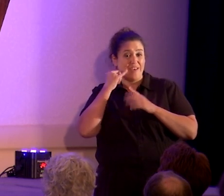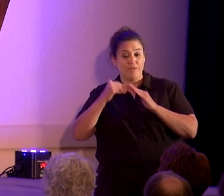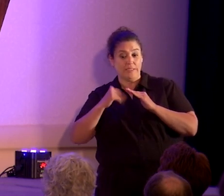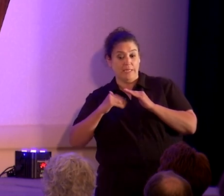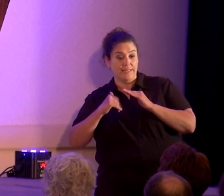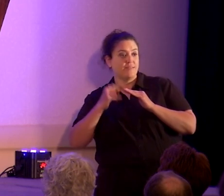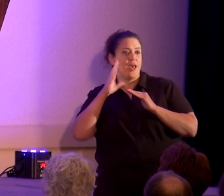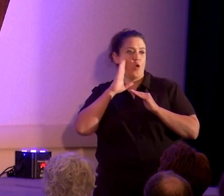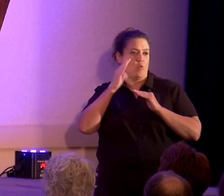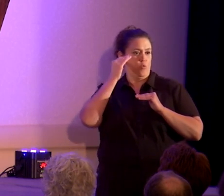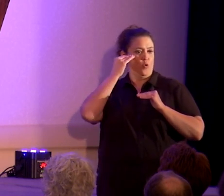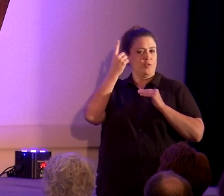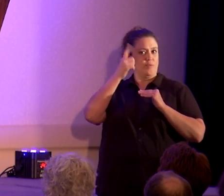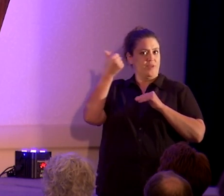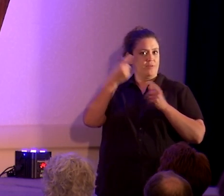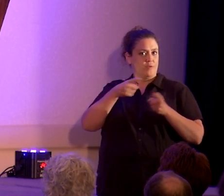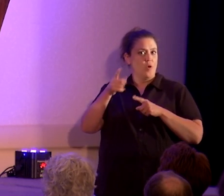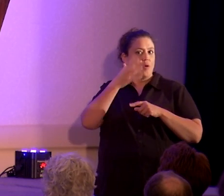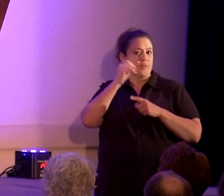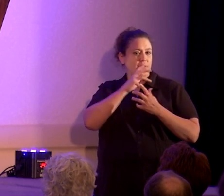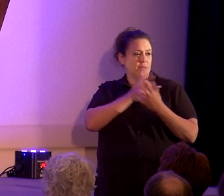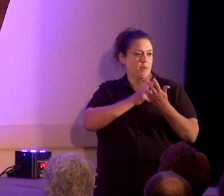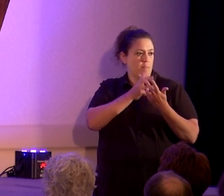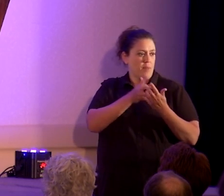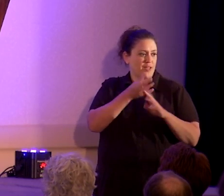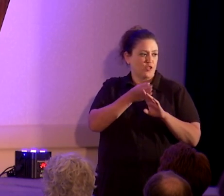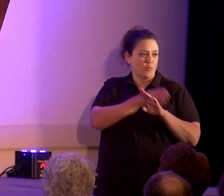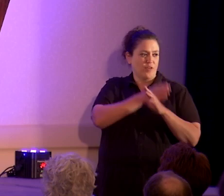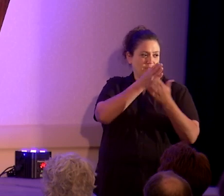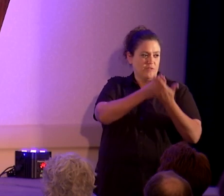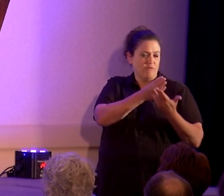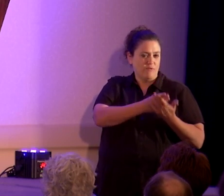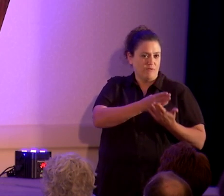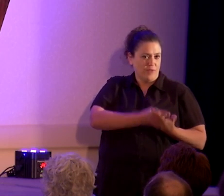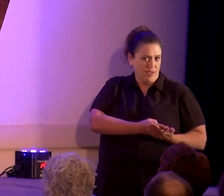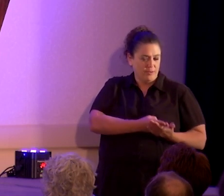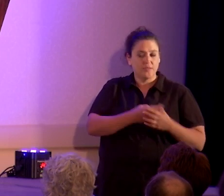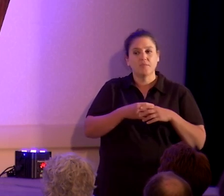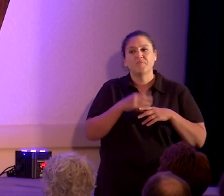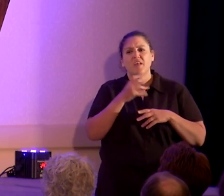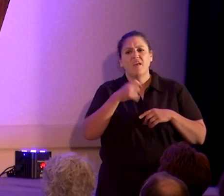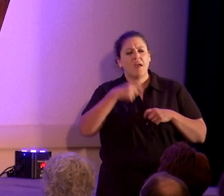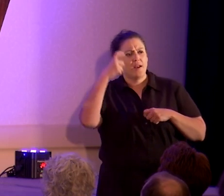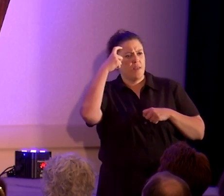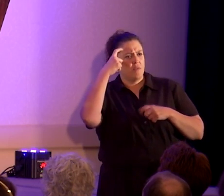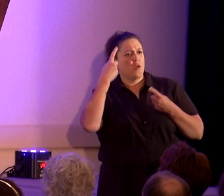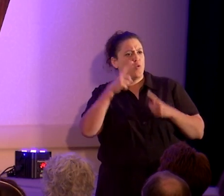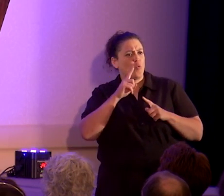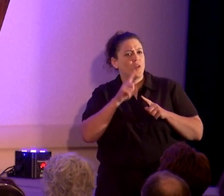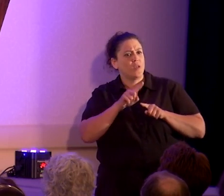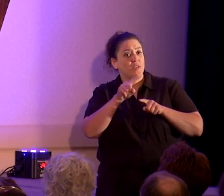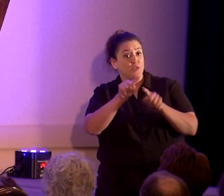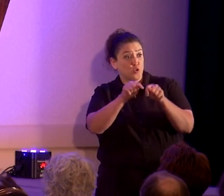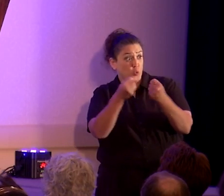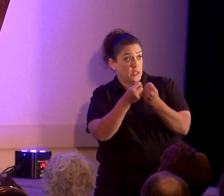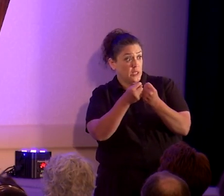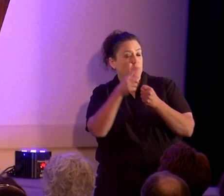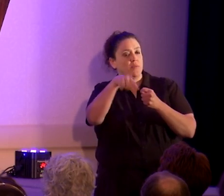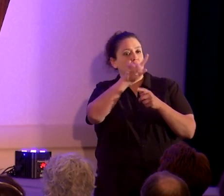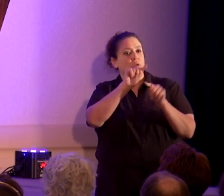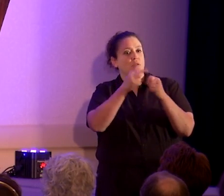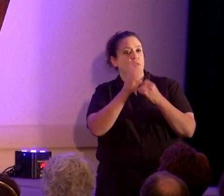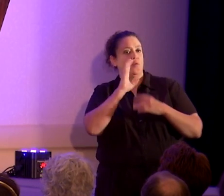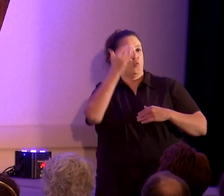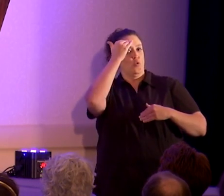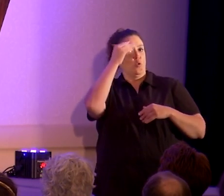something else going on because it doesn't match the previous facts. It doesn't match the previous evidence. And I think once he gets to a team, the team will know,